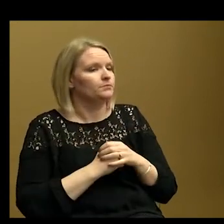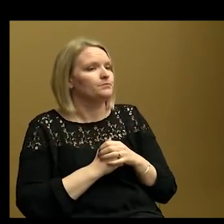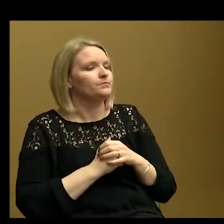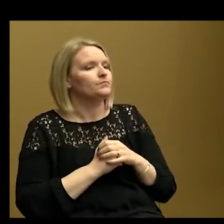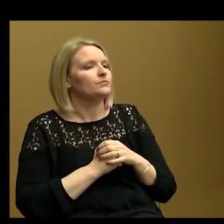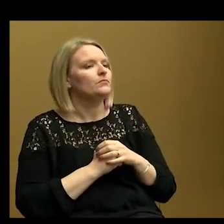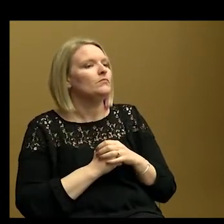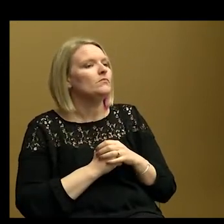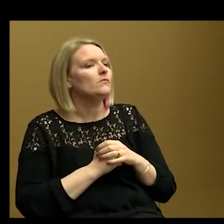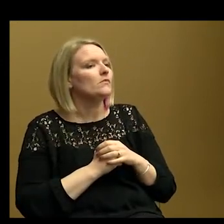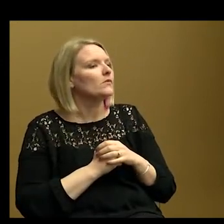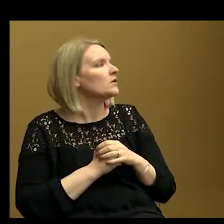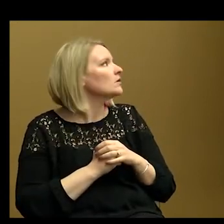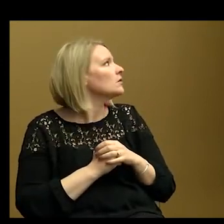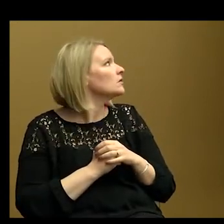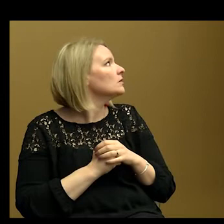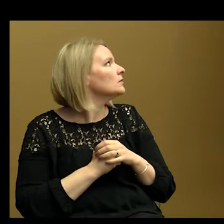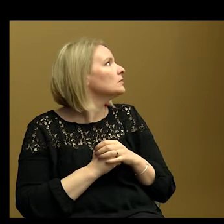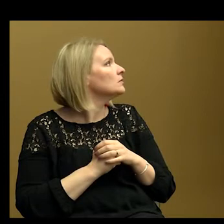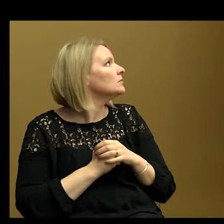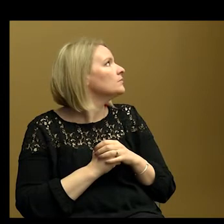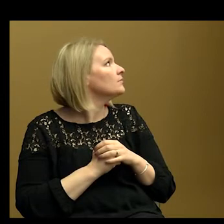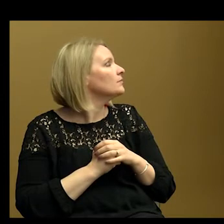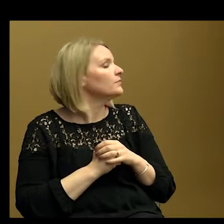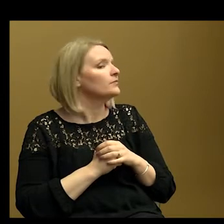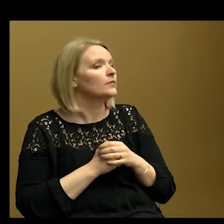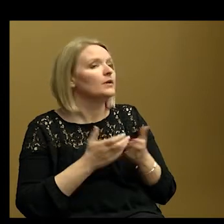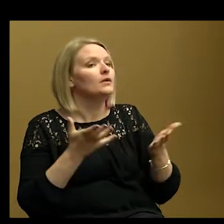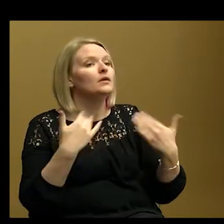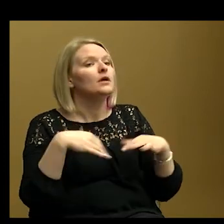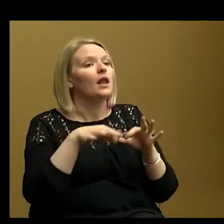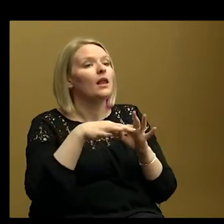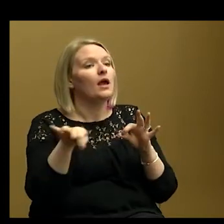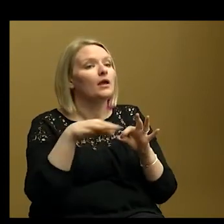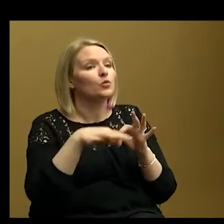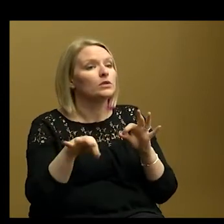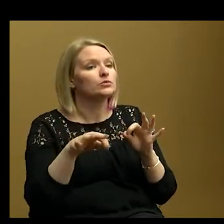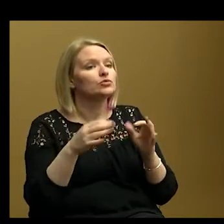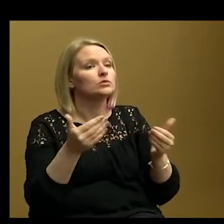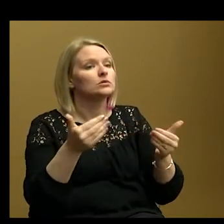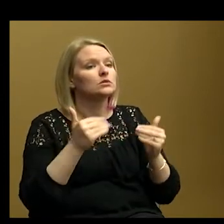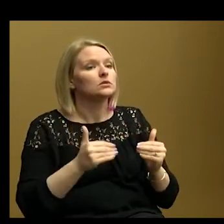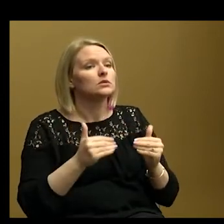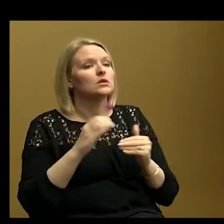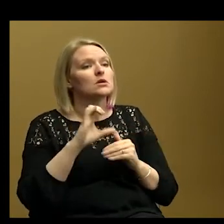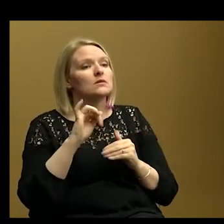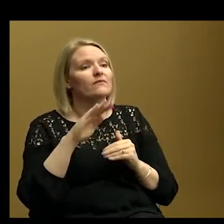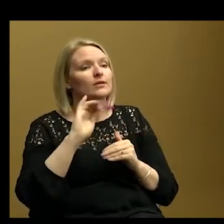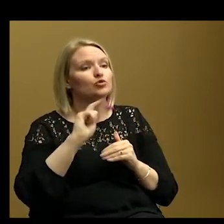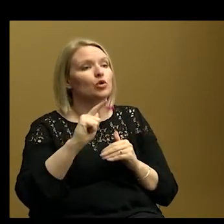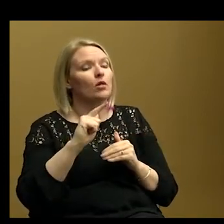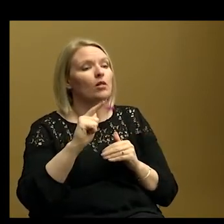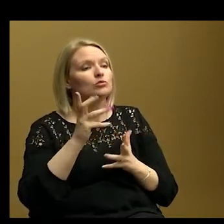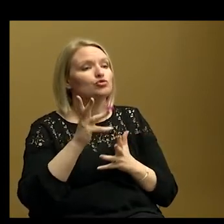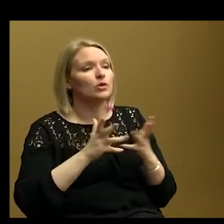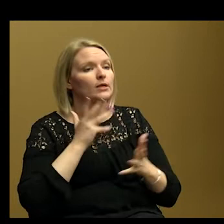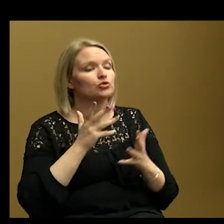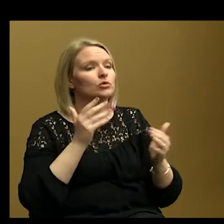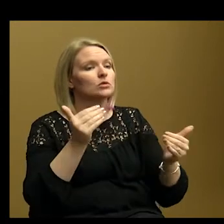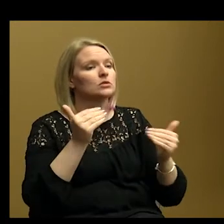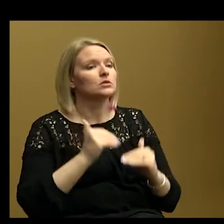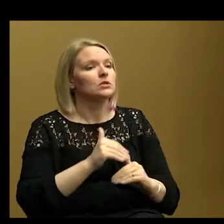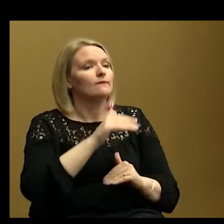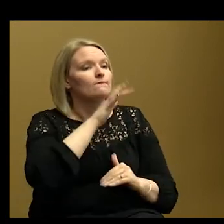And that's, and then language, conventional gestures and